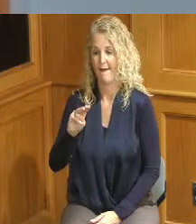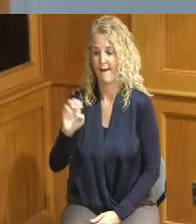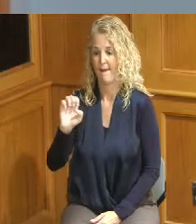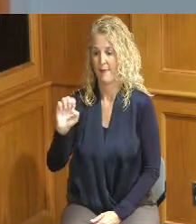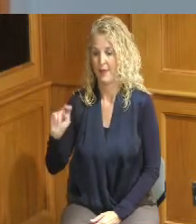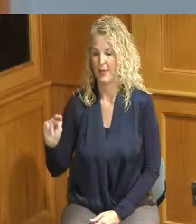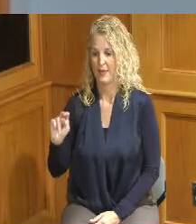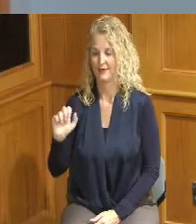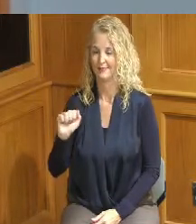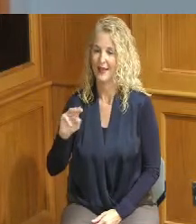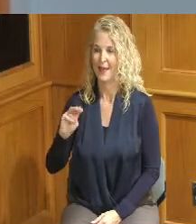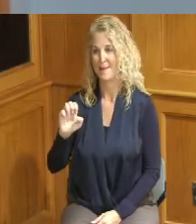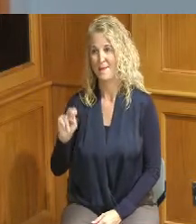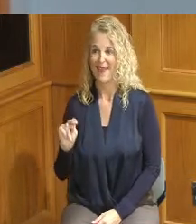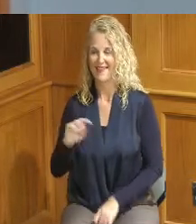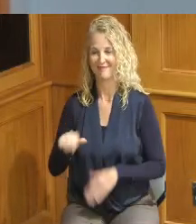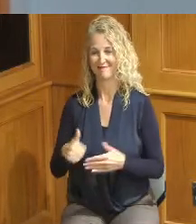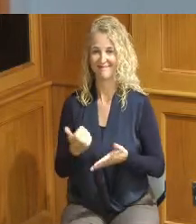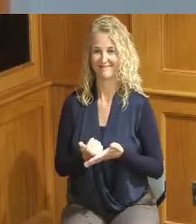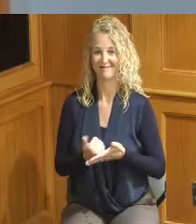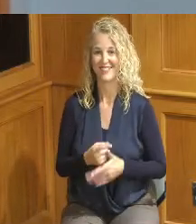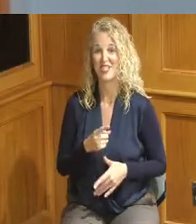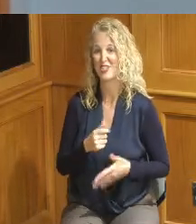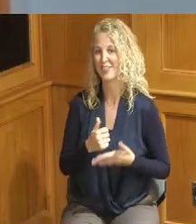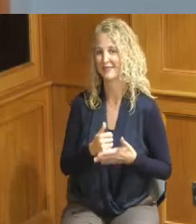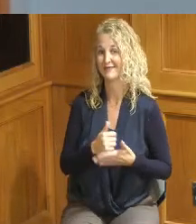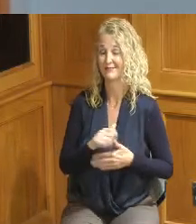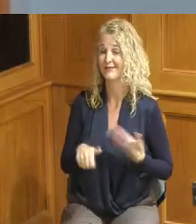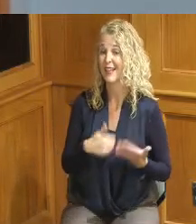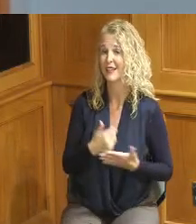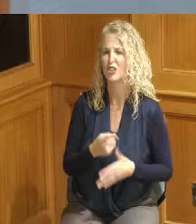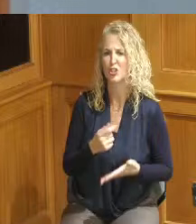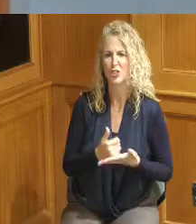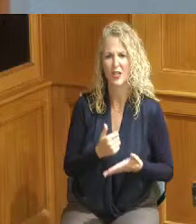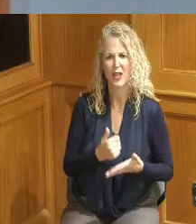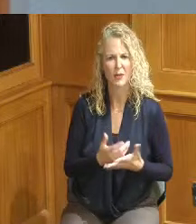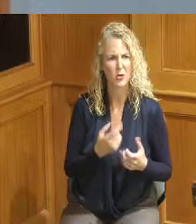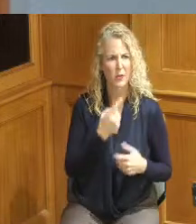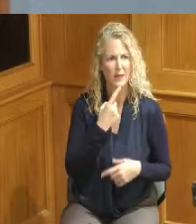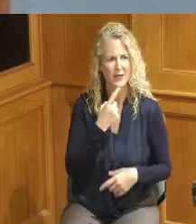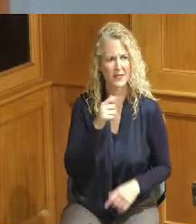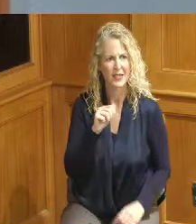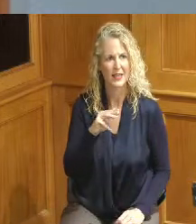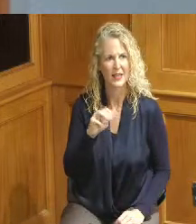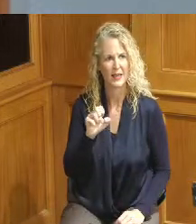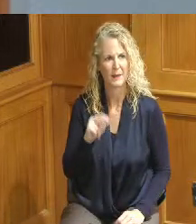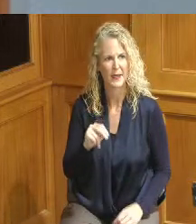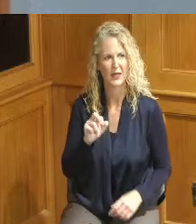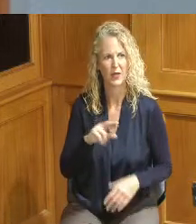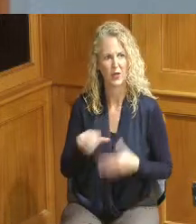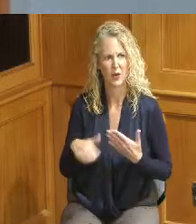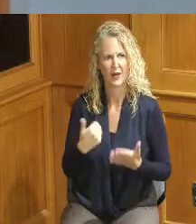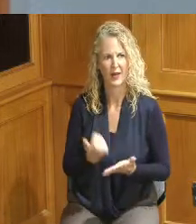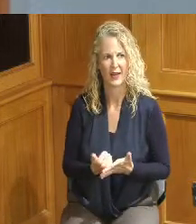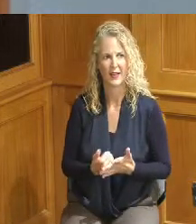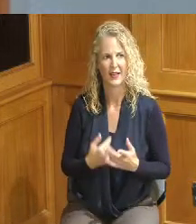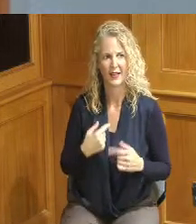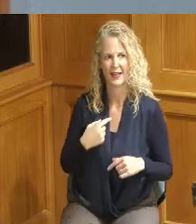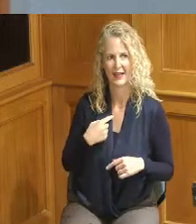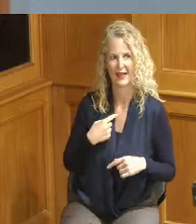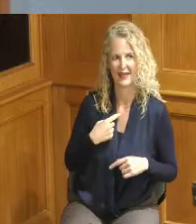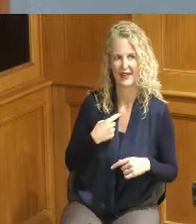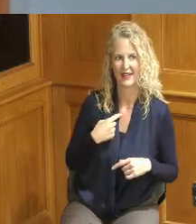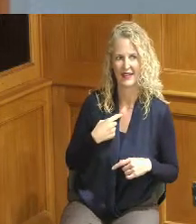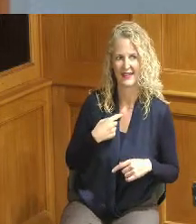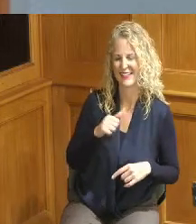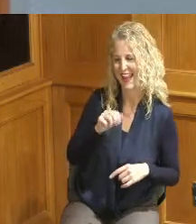AMEN, Amen. She has helped Amen. How would you like, you want me to pronounce each letter or amen? How you like it?